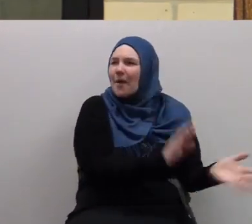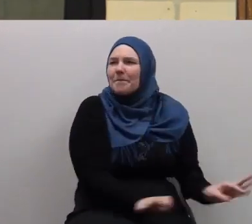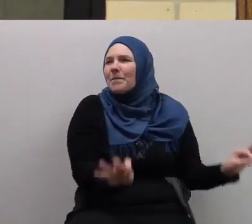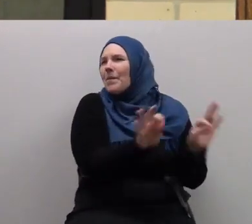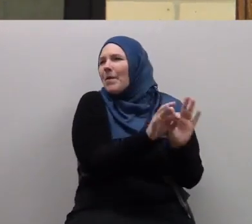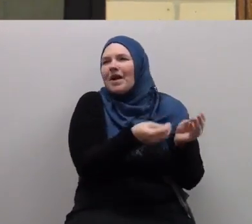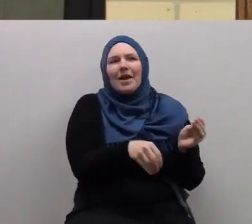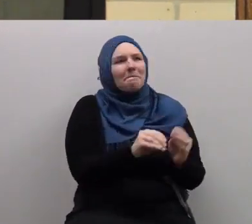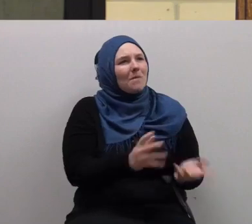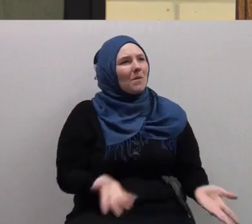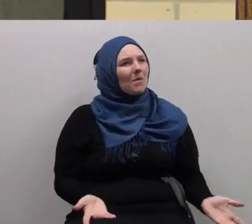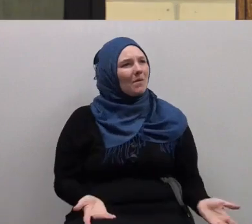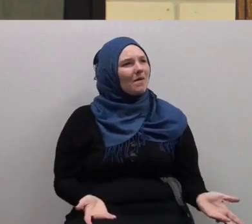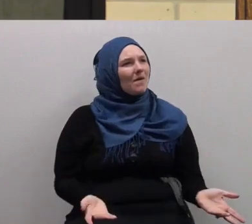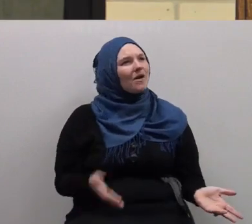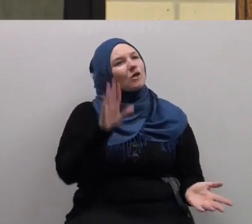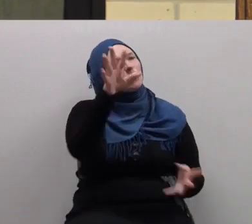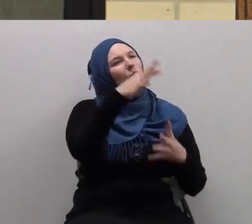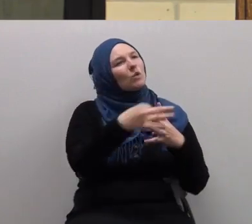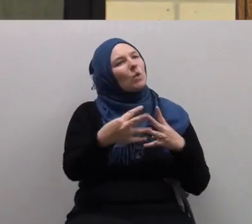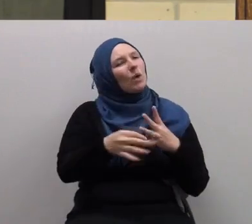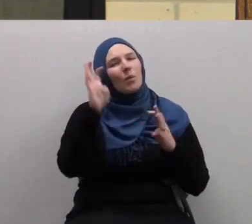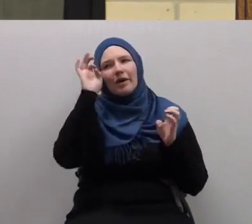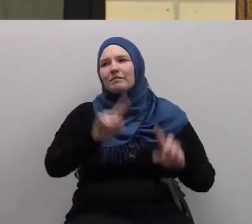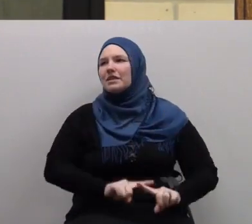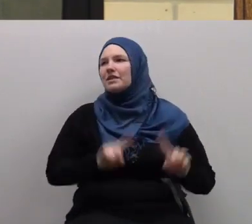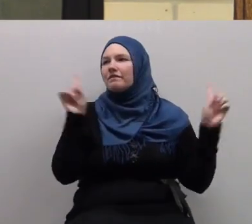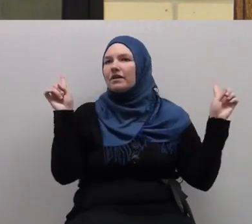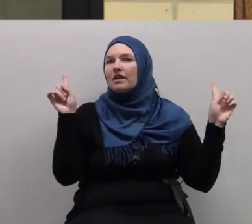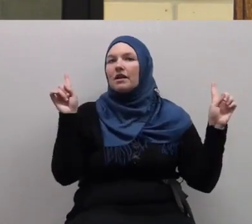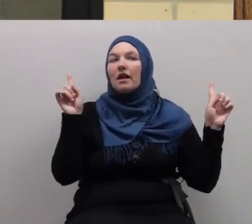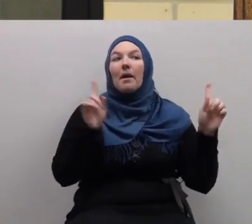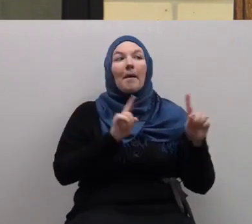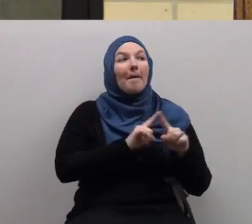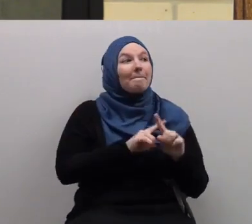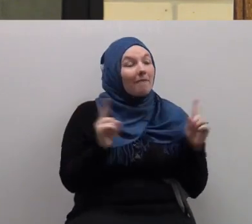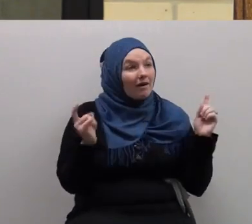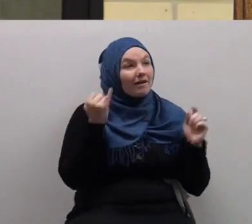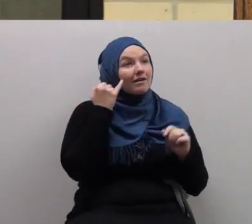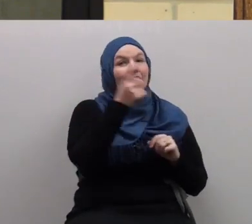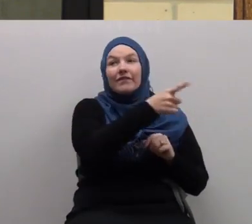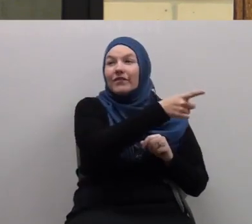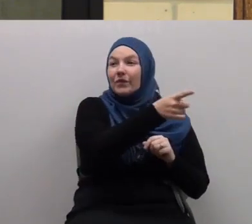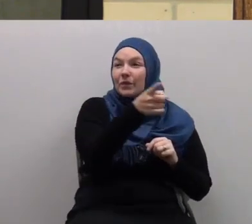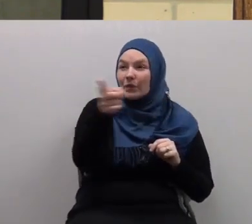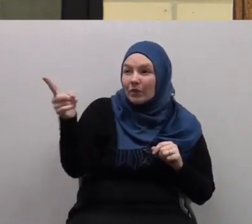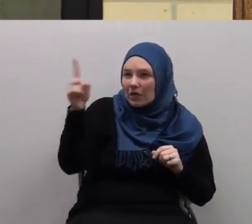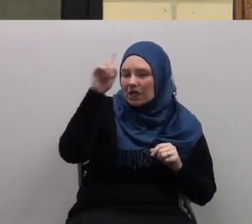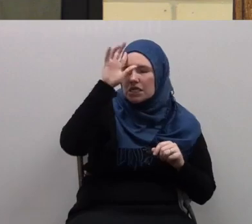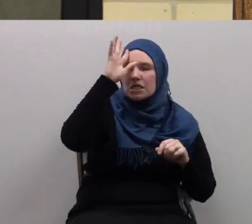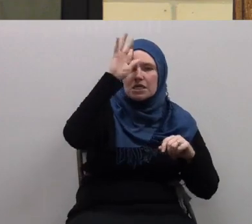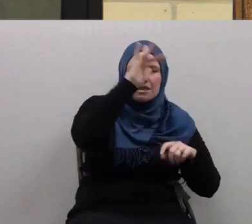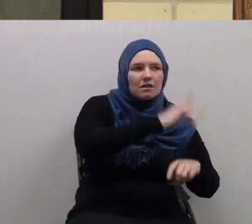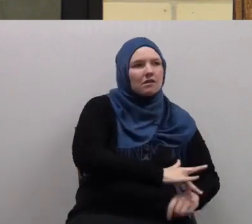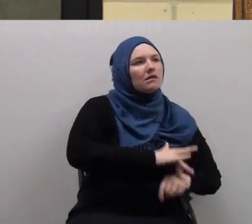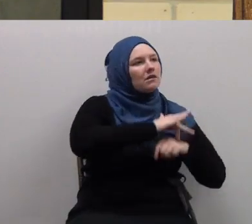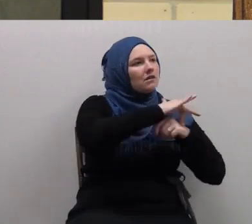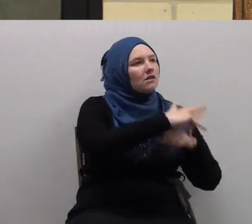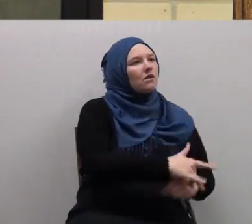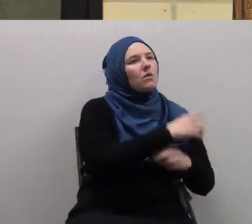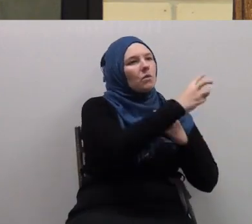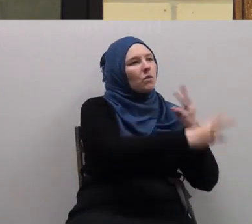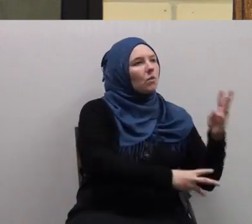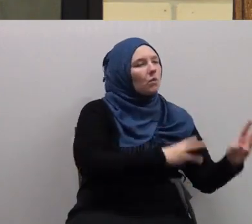different. Your choices will be different. But so long as we lead